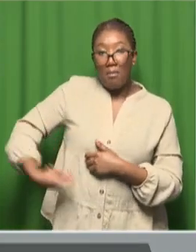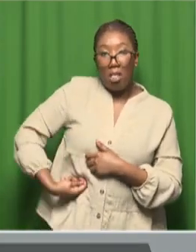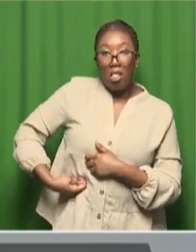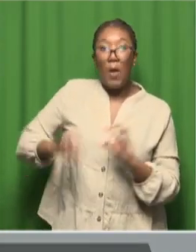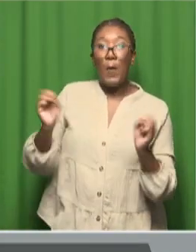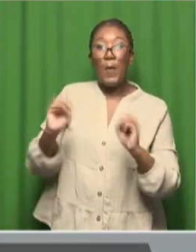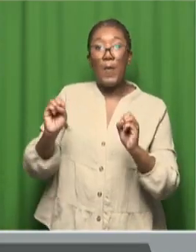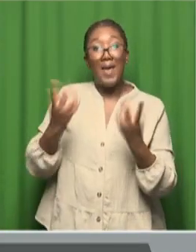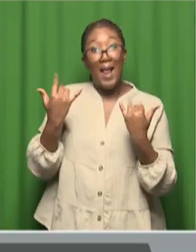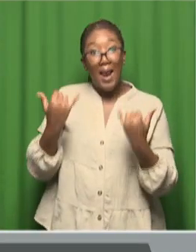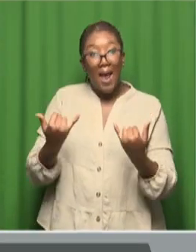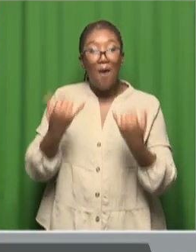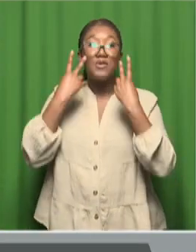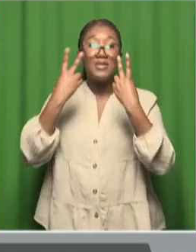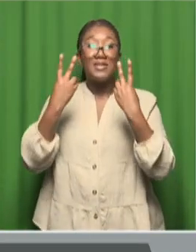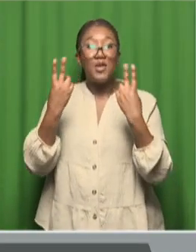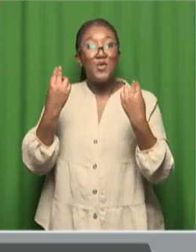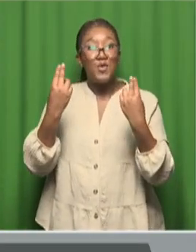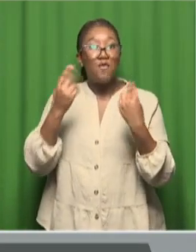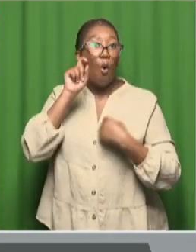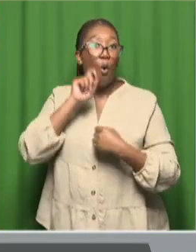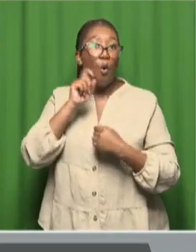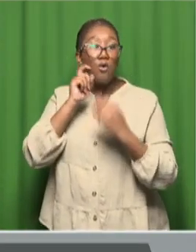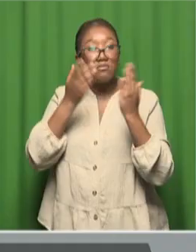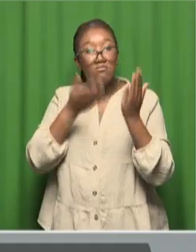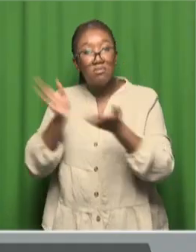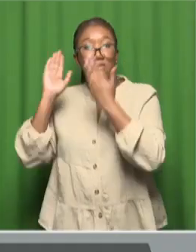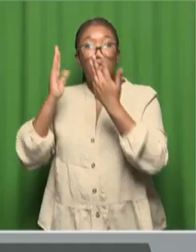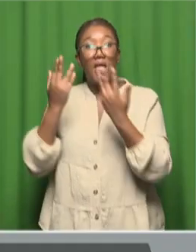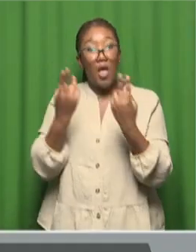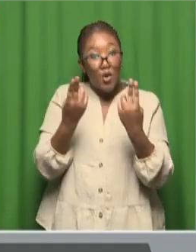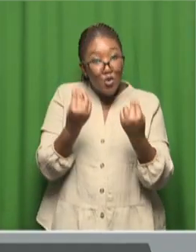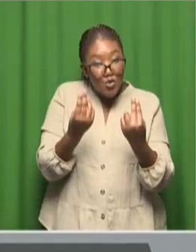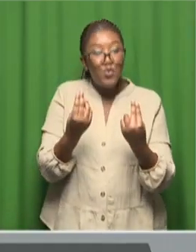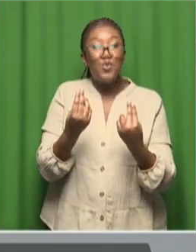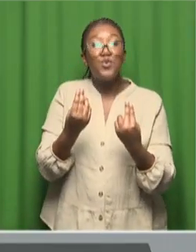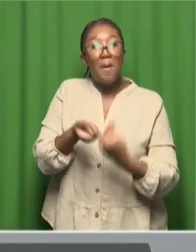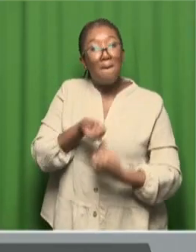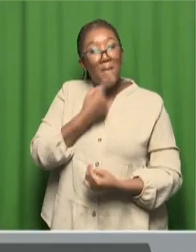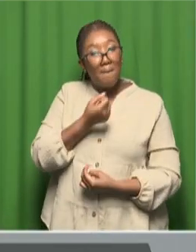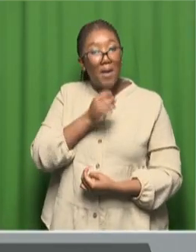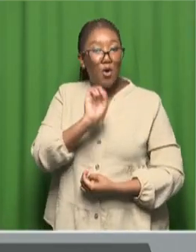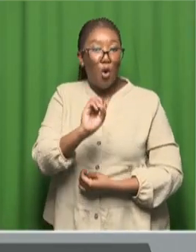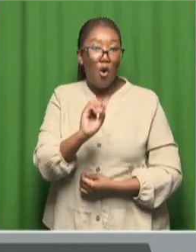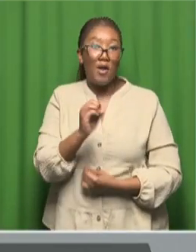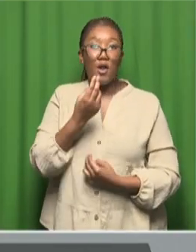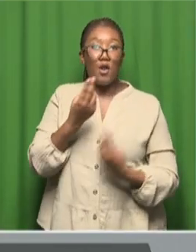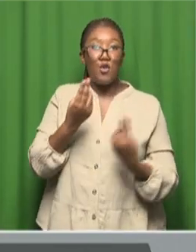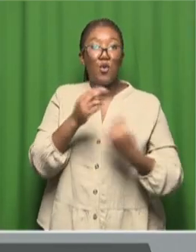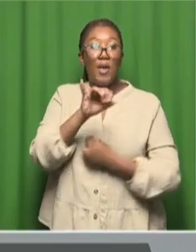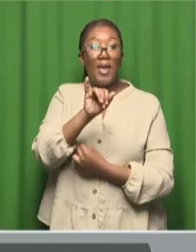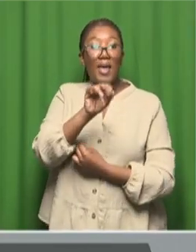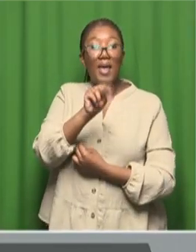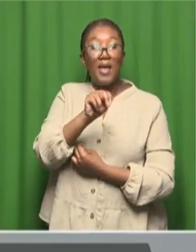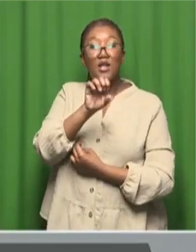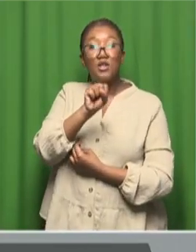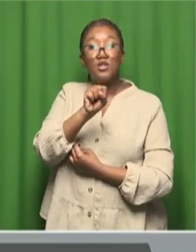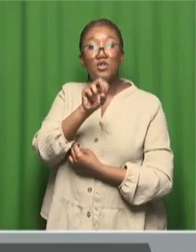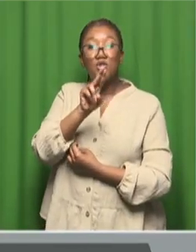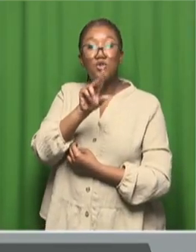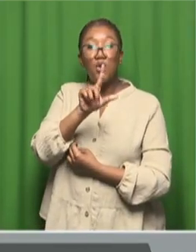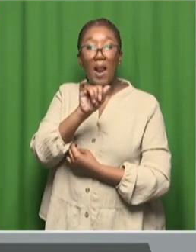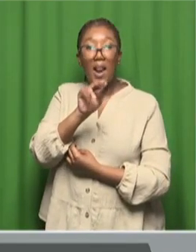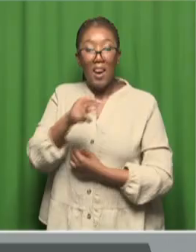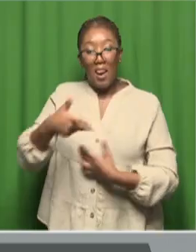long way from the older drugs and now newer insulins being developed. And in the last two decades, that was for type 1. For type 2,